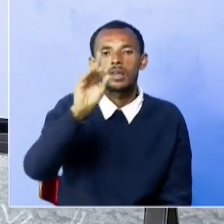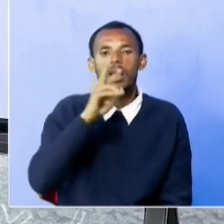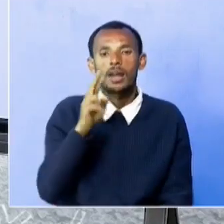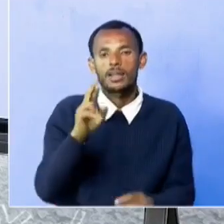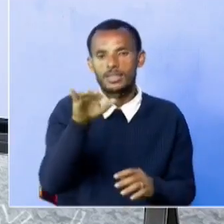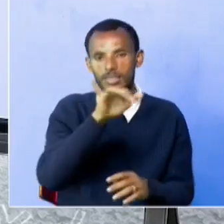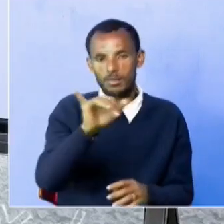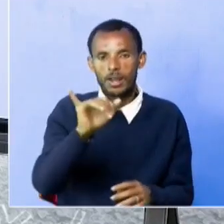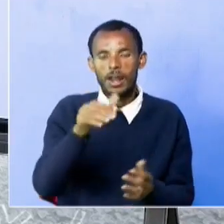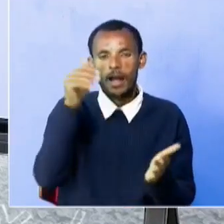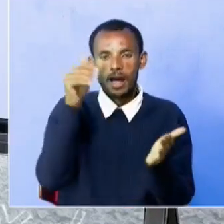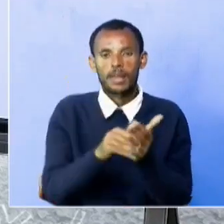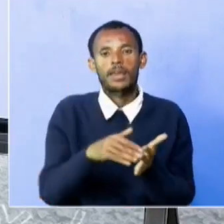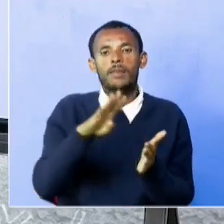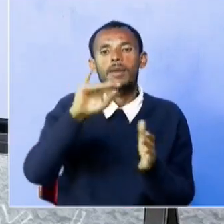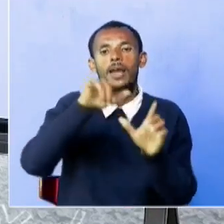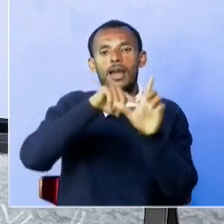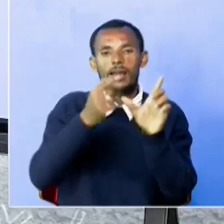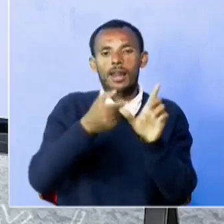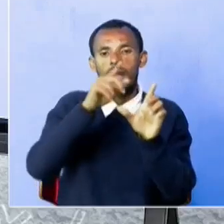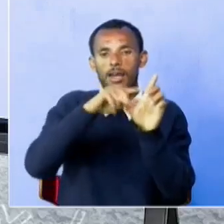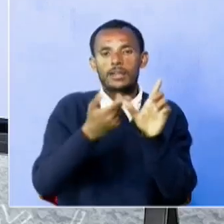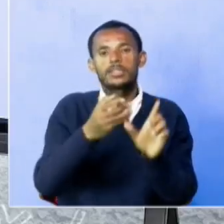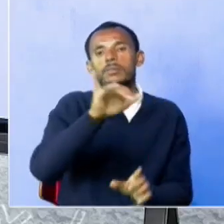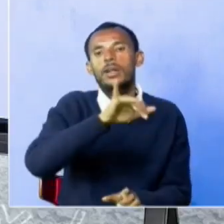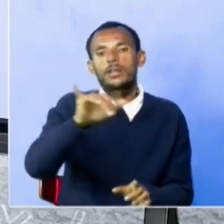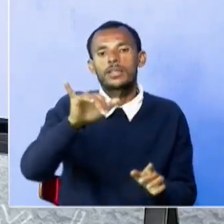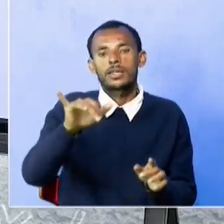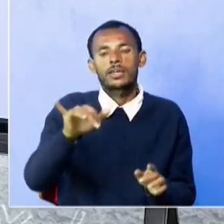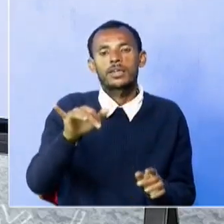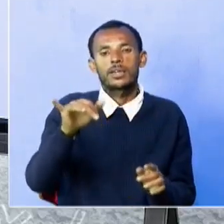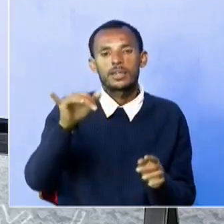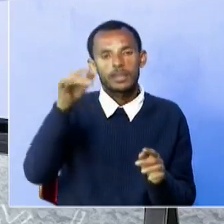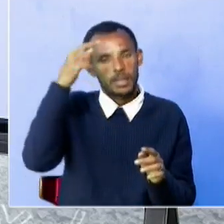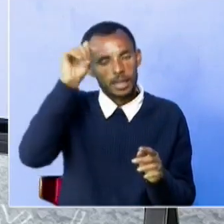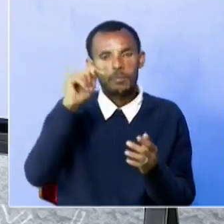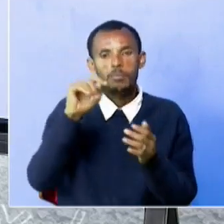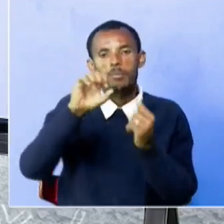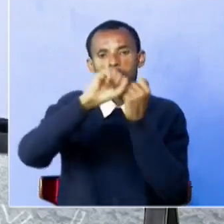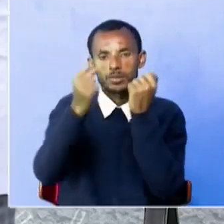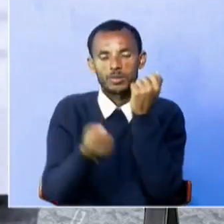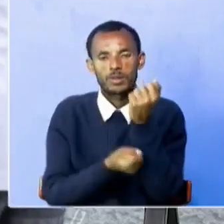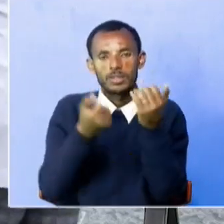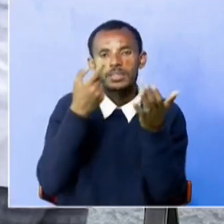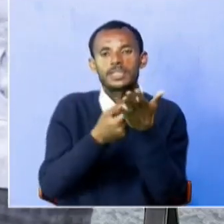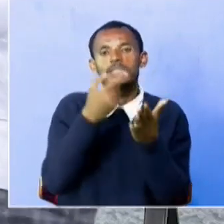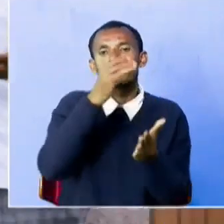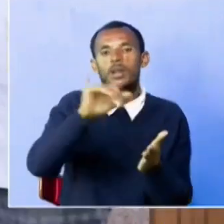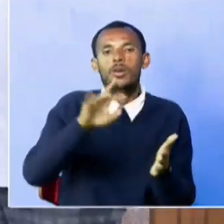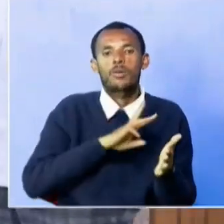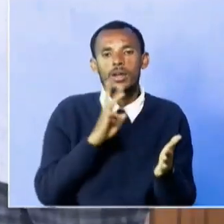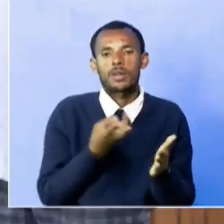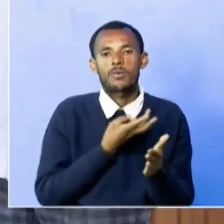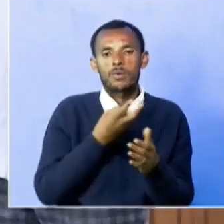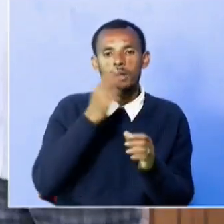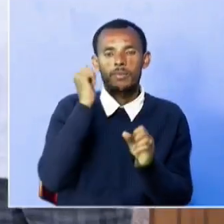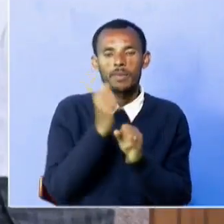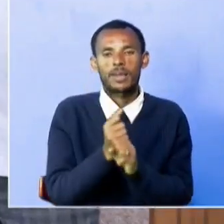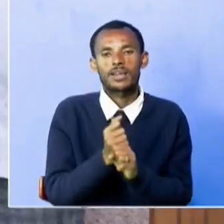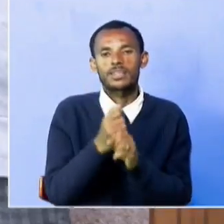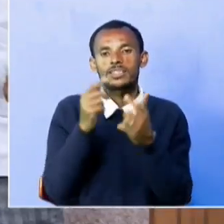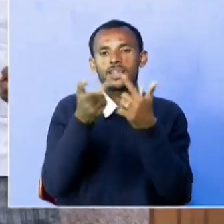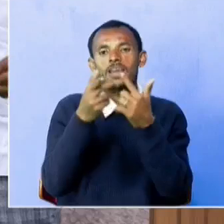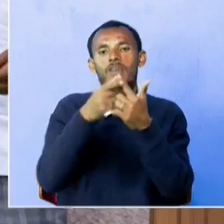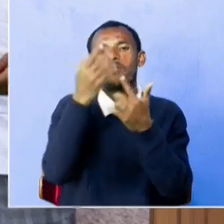by angle similarity theorem. So based on this similarity, we could derive the second